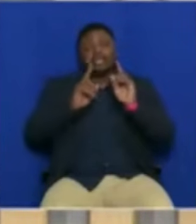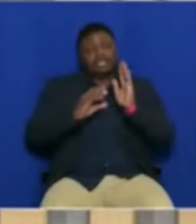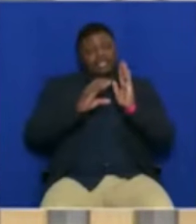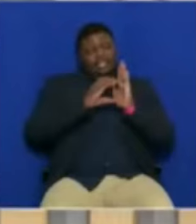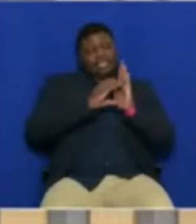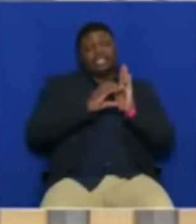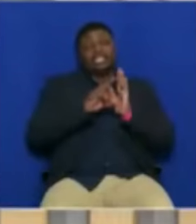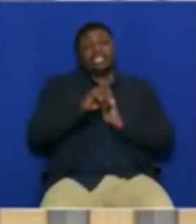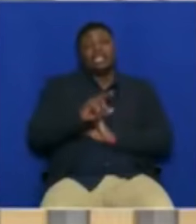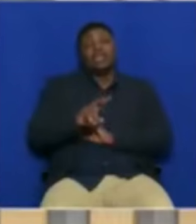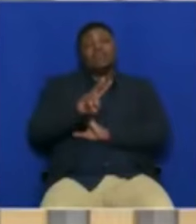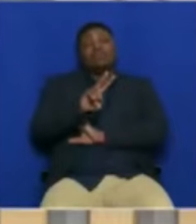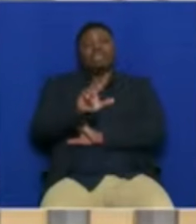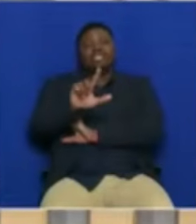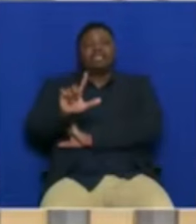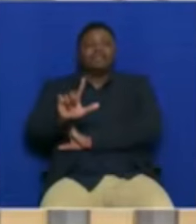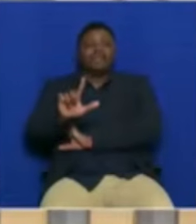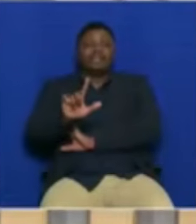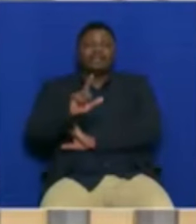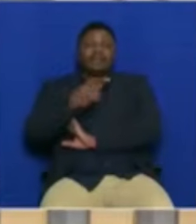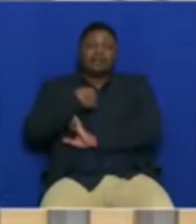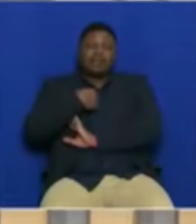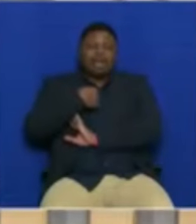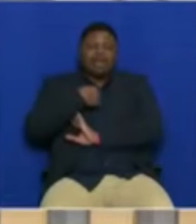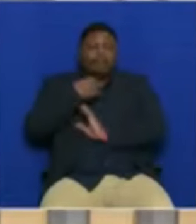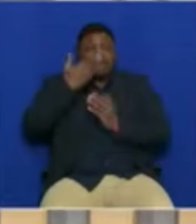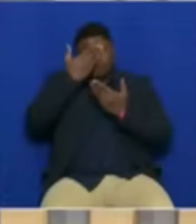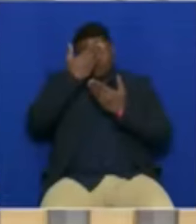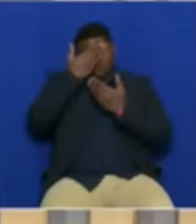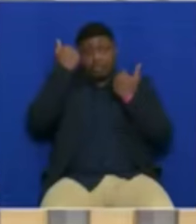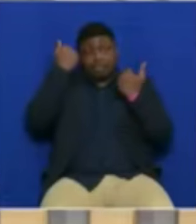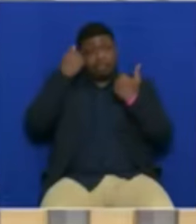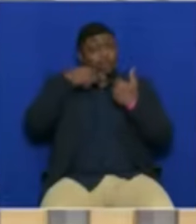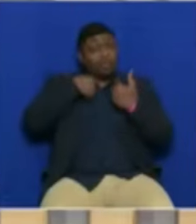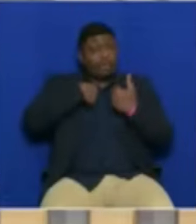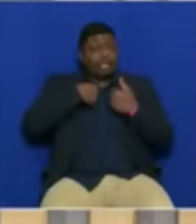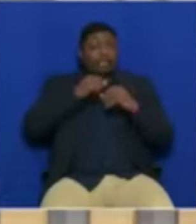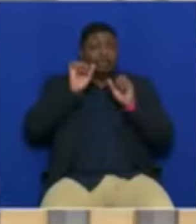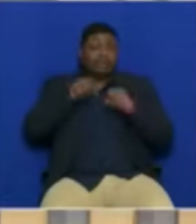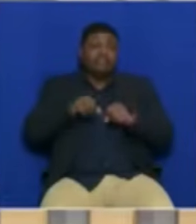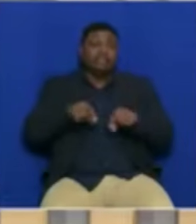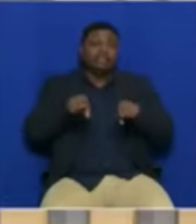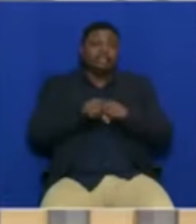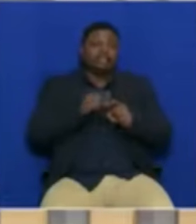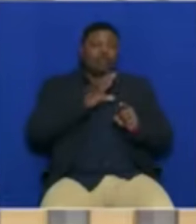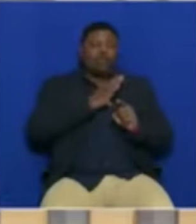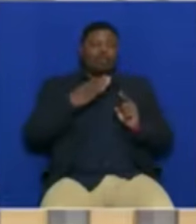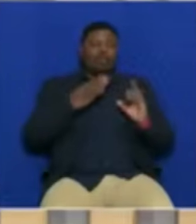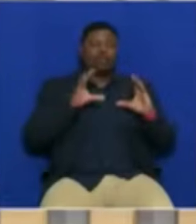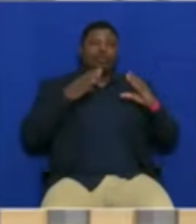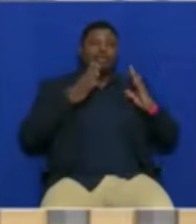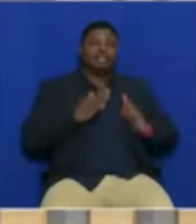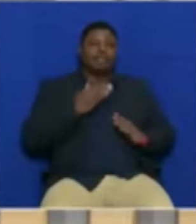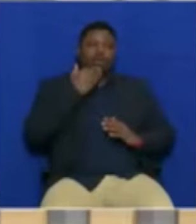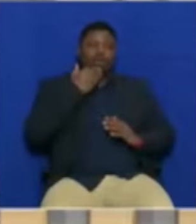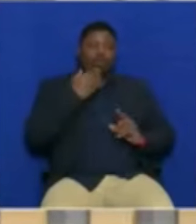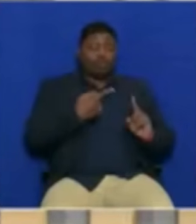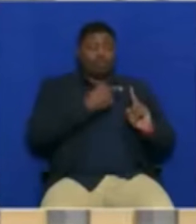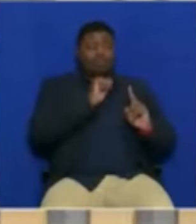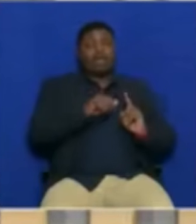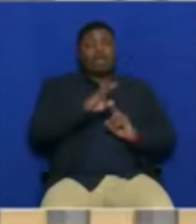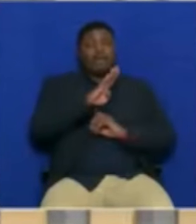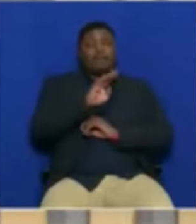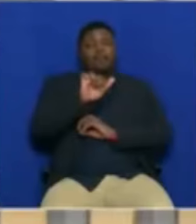yes, as Commissioner Baloy said, you know, as an investigating officer, you should have got that 27.